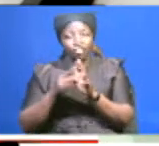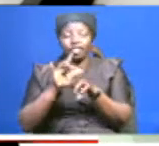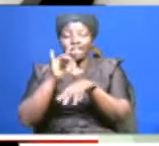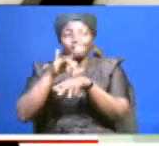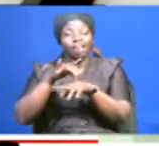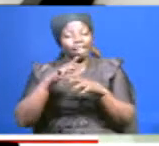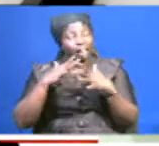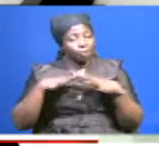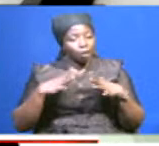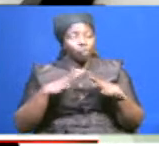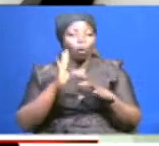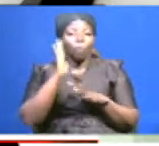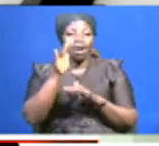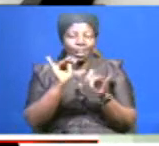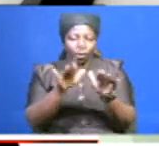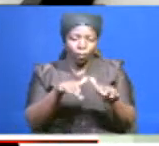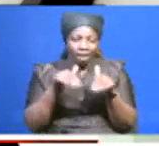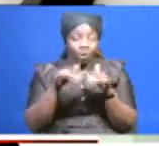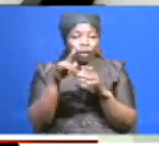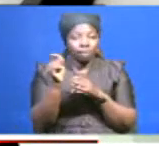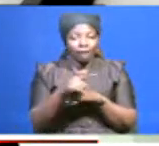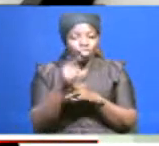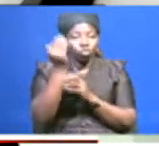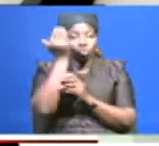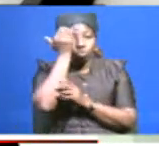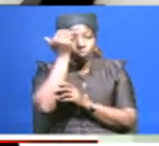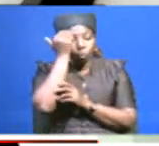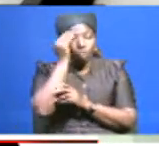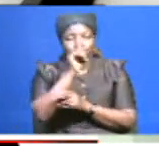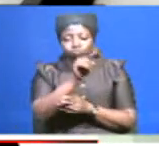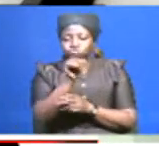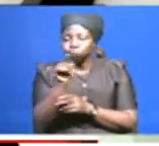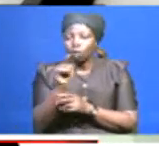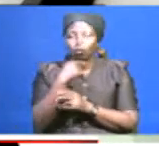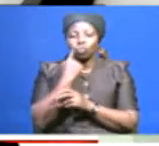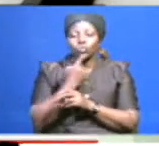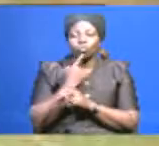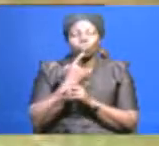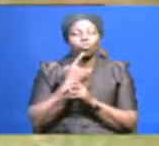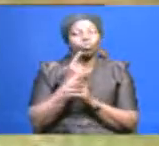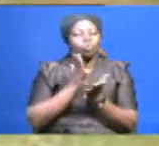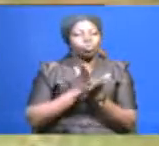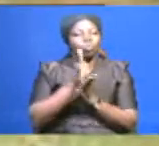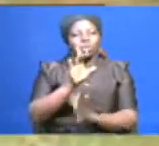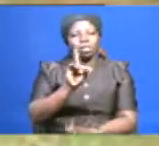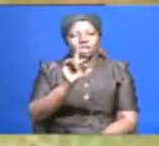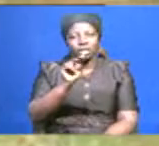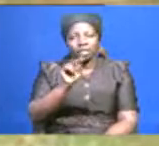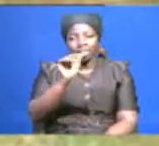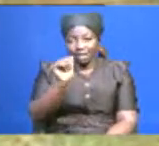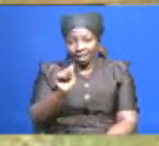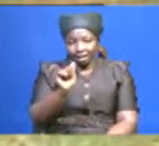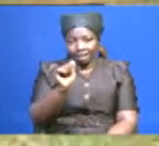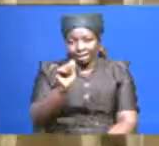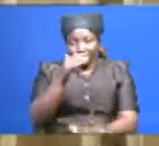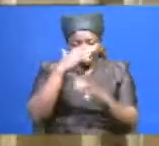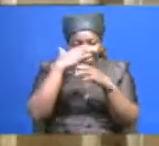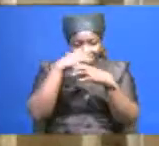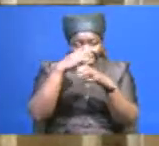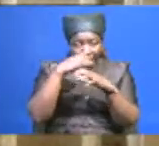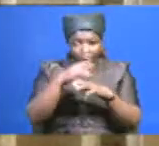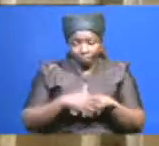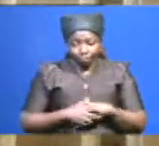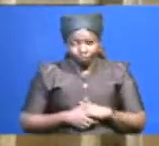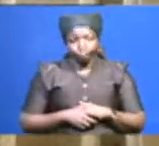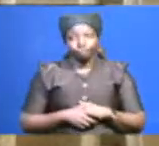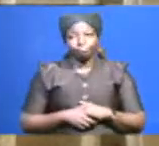know the identities of the bodies through the DNA technology. The post-mortem examination exercise led